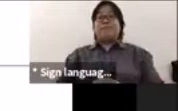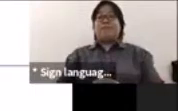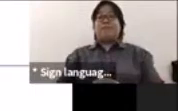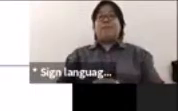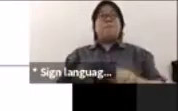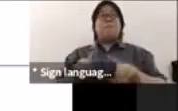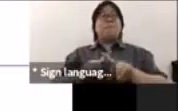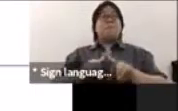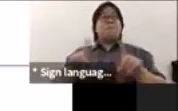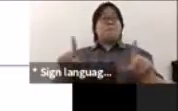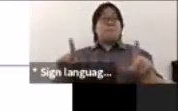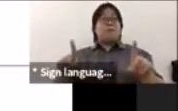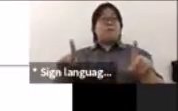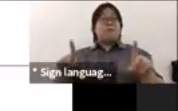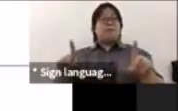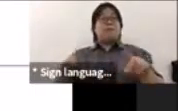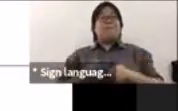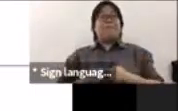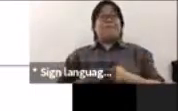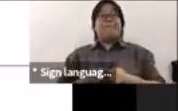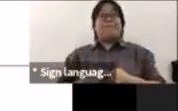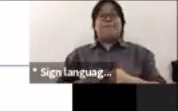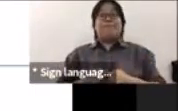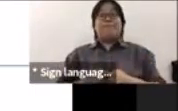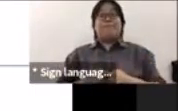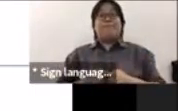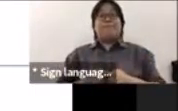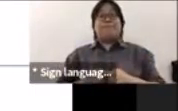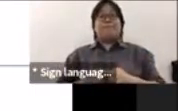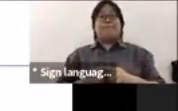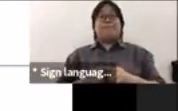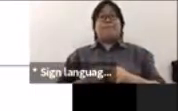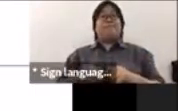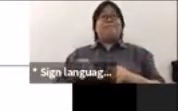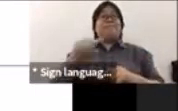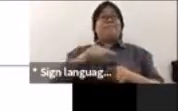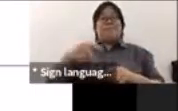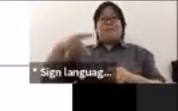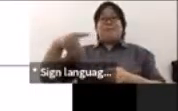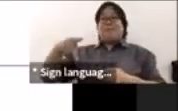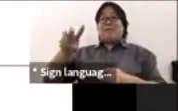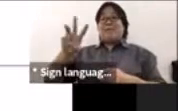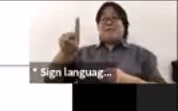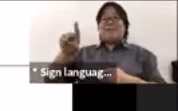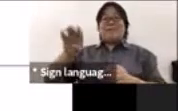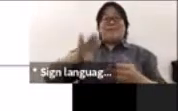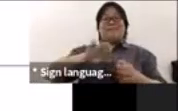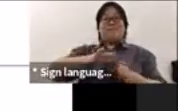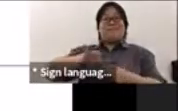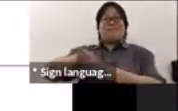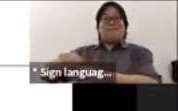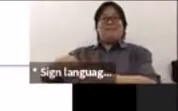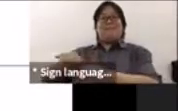However, these seem ignore the people with disability.